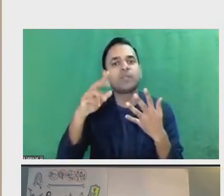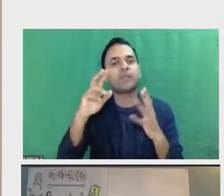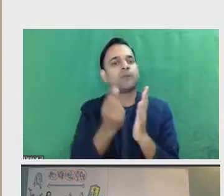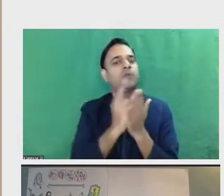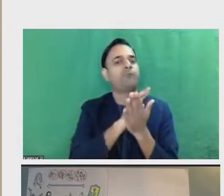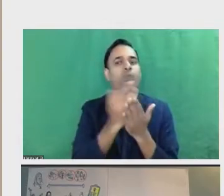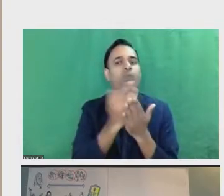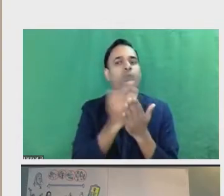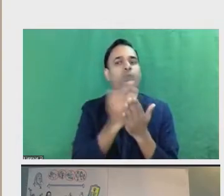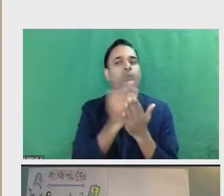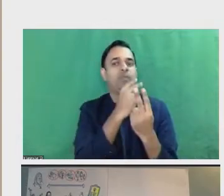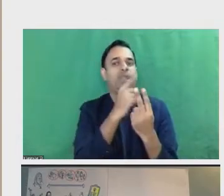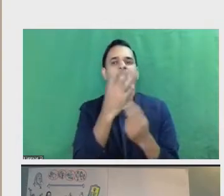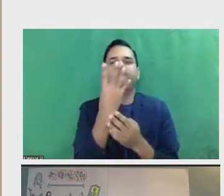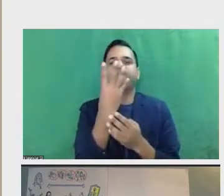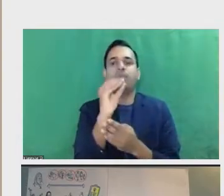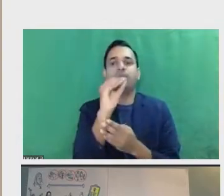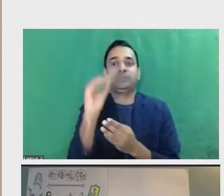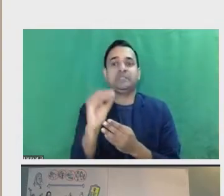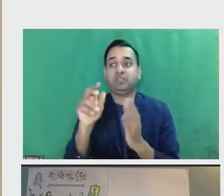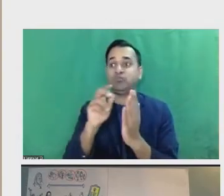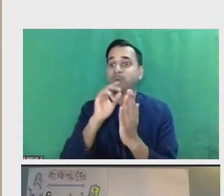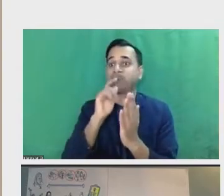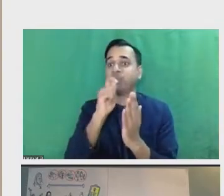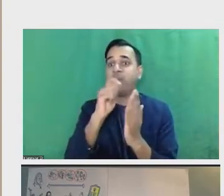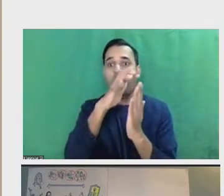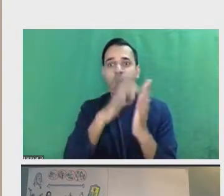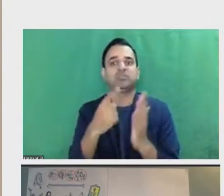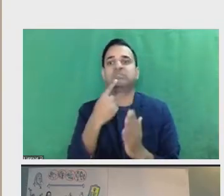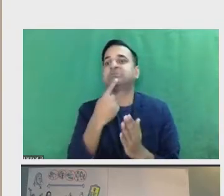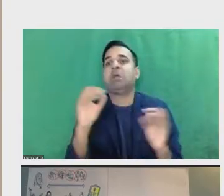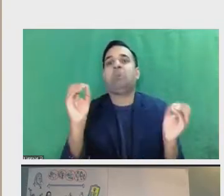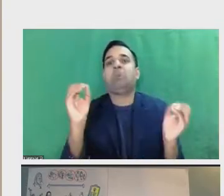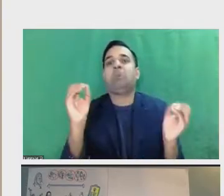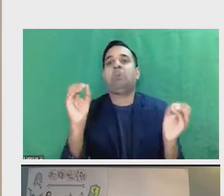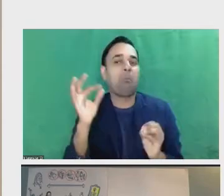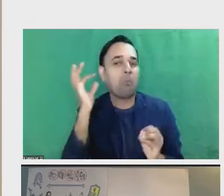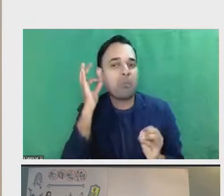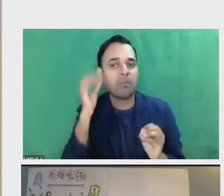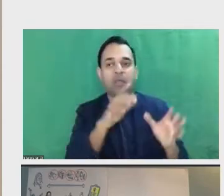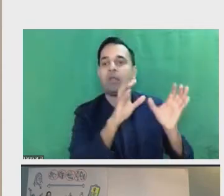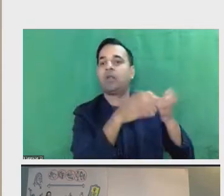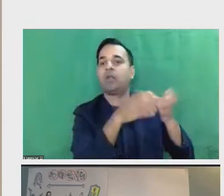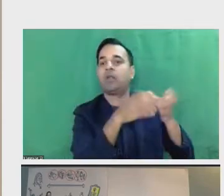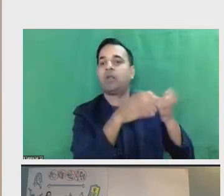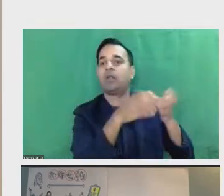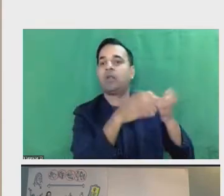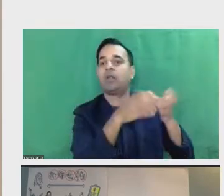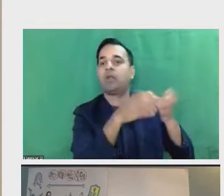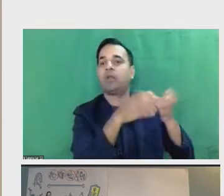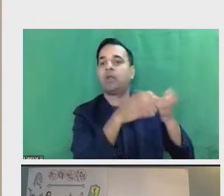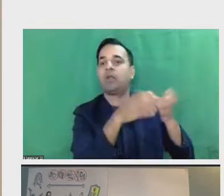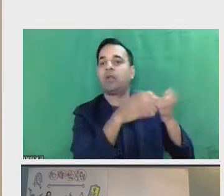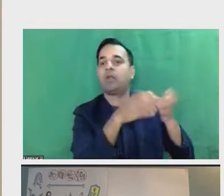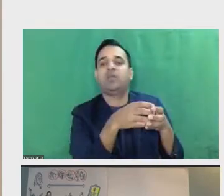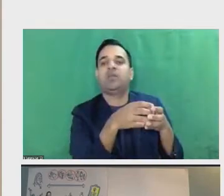what are the actions, how were they the agents of change. So I really hope that, going forward, that aspiration would be